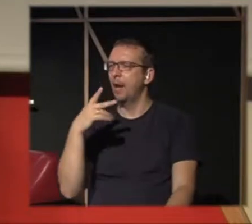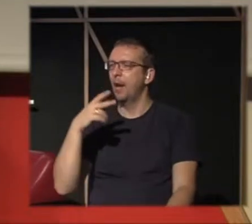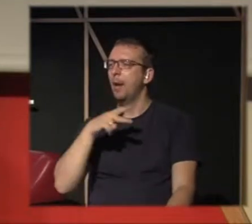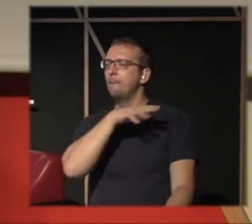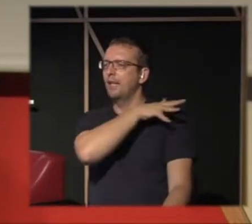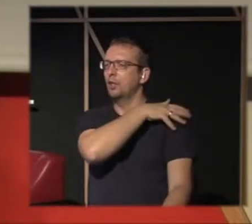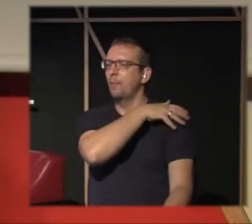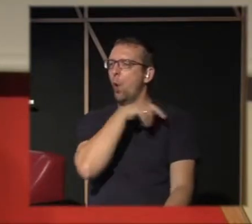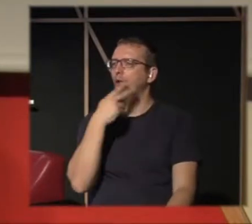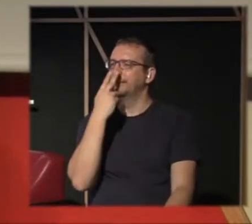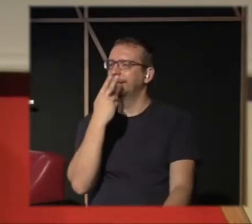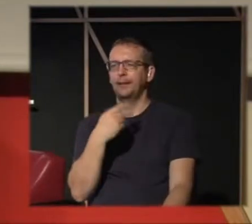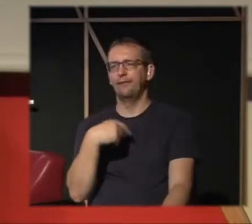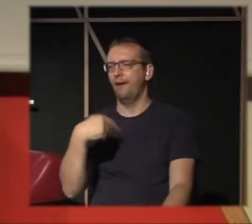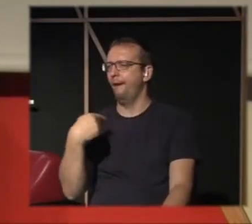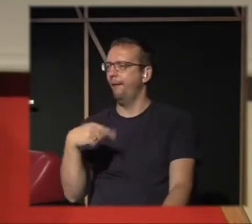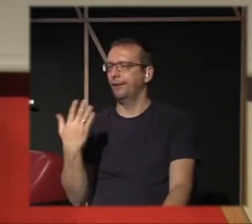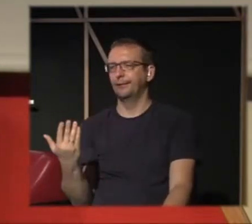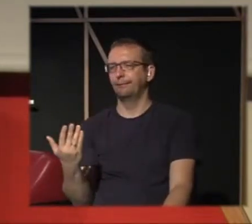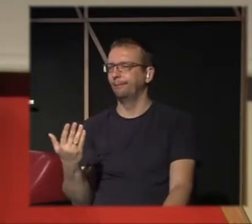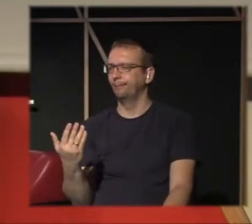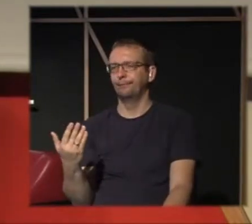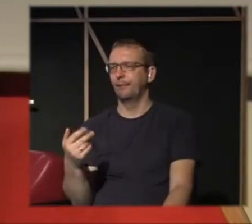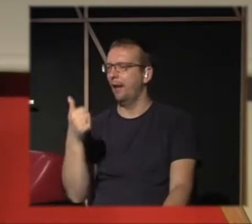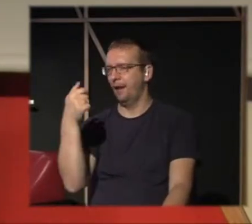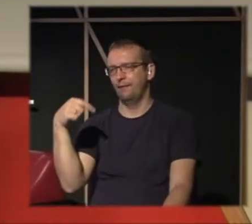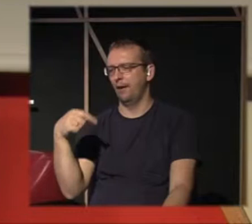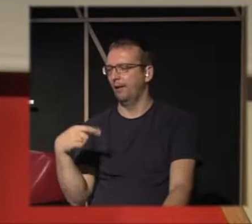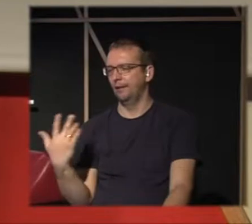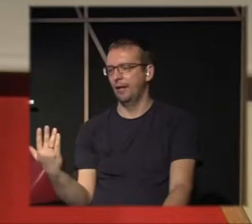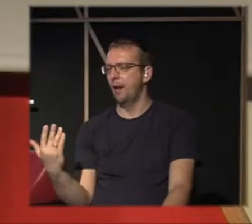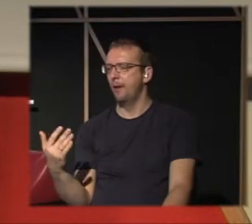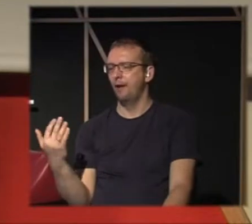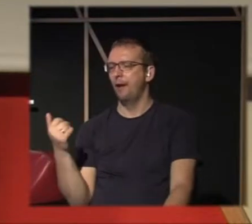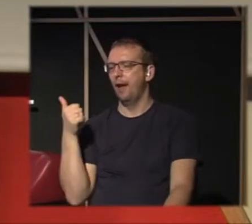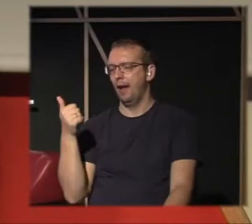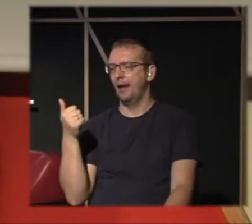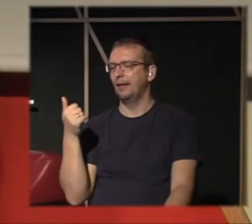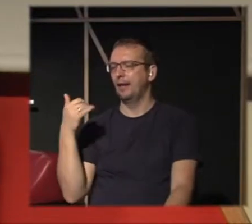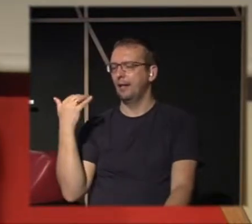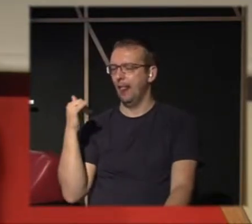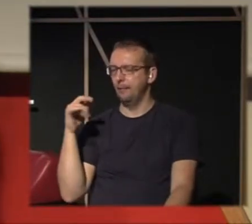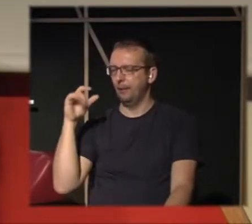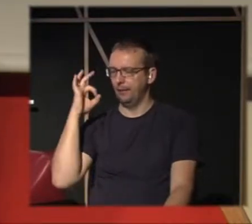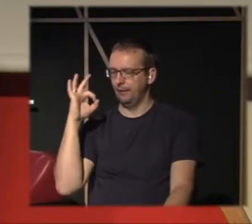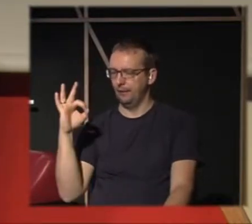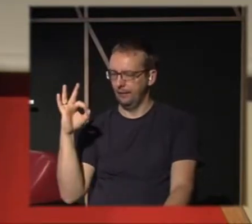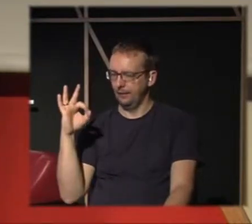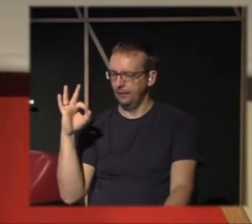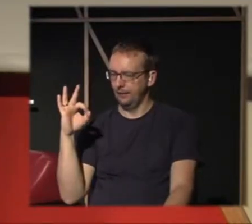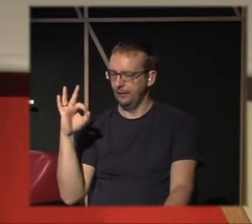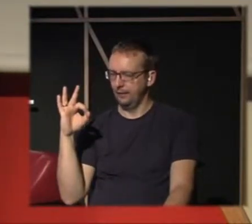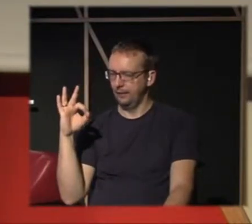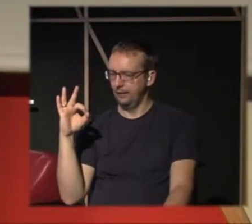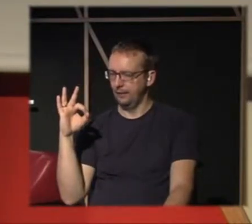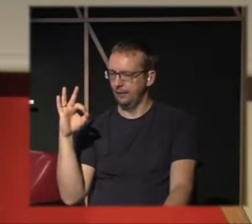on green mobility and green on the accessible transport side of things. And this is a